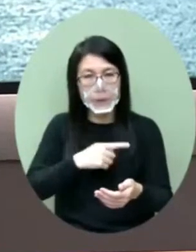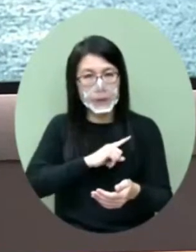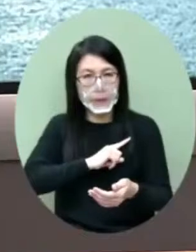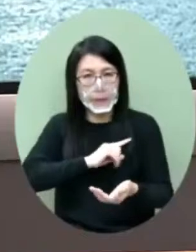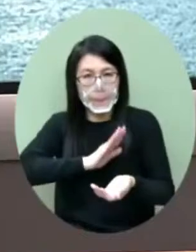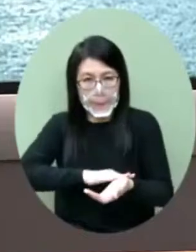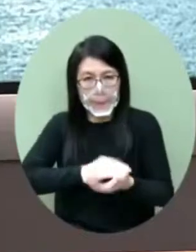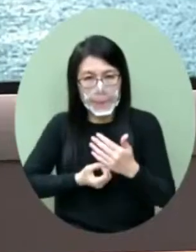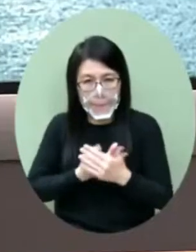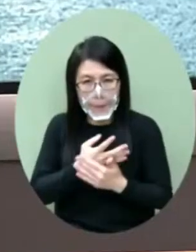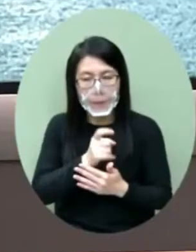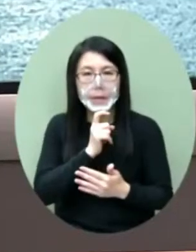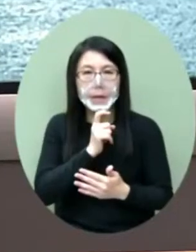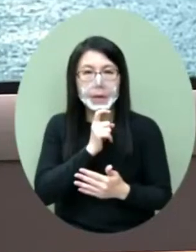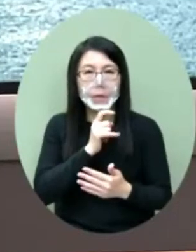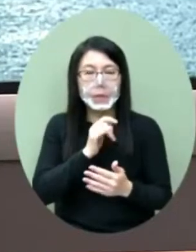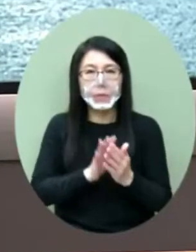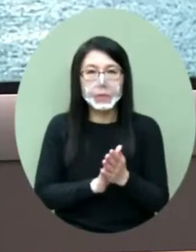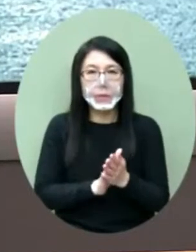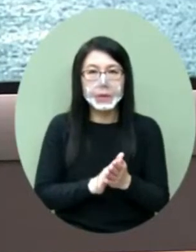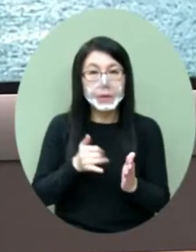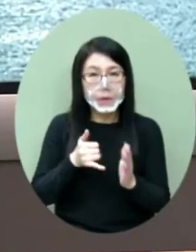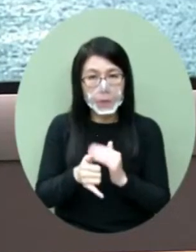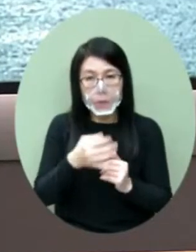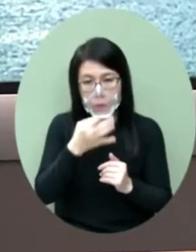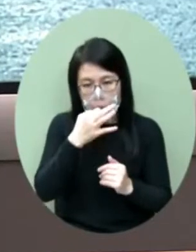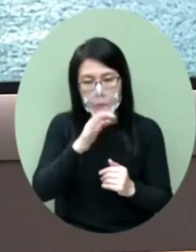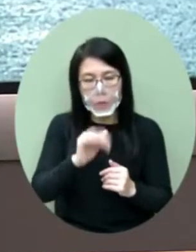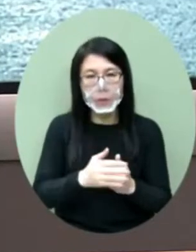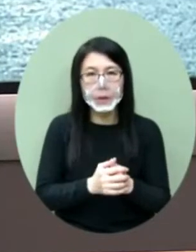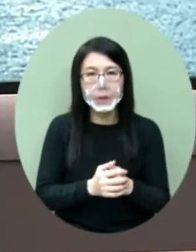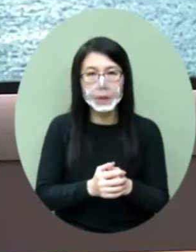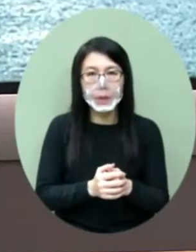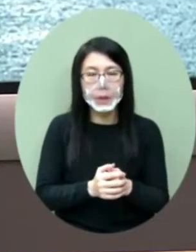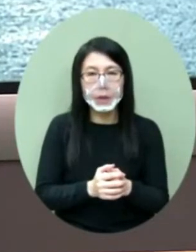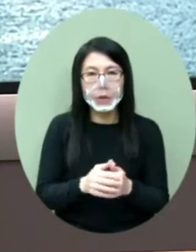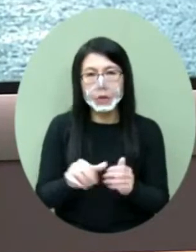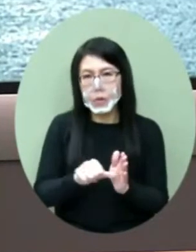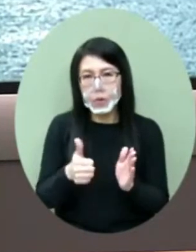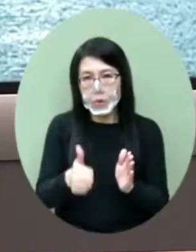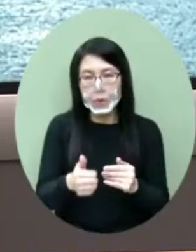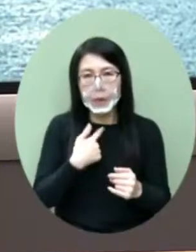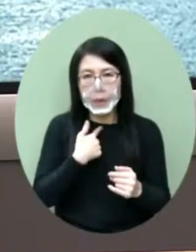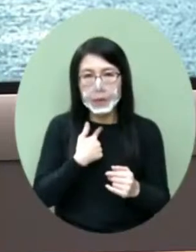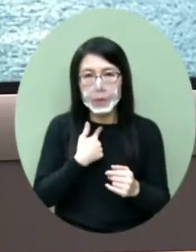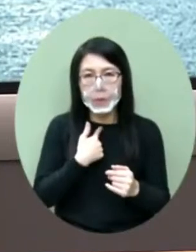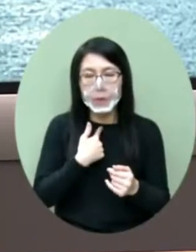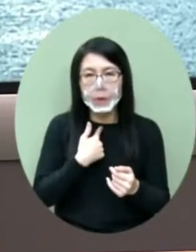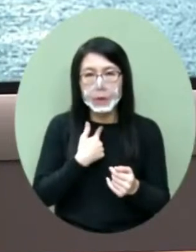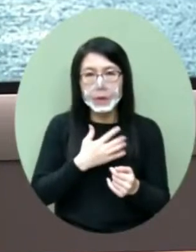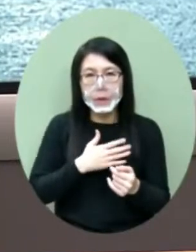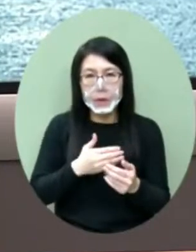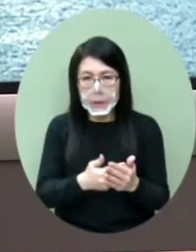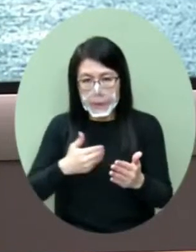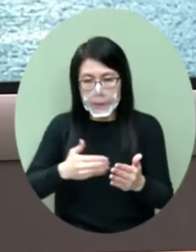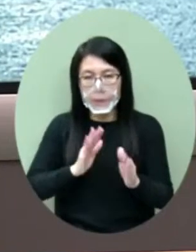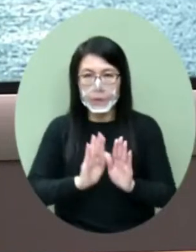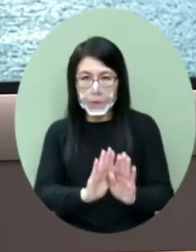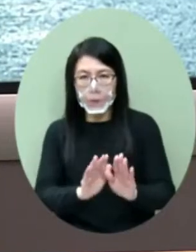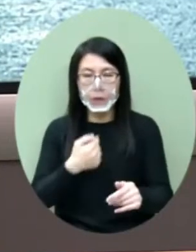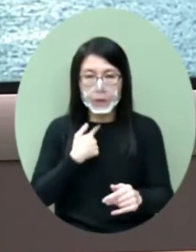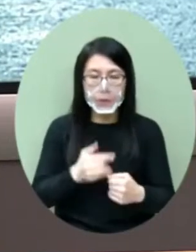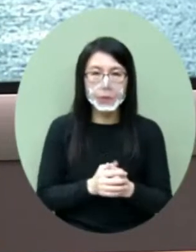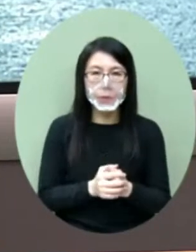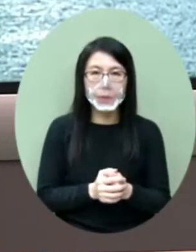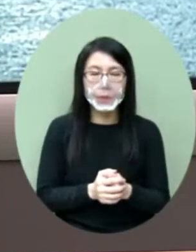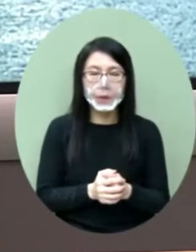our prescription were given to infected cases. Is best for prevention